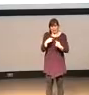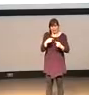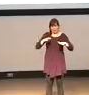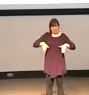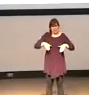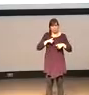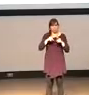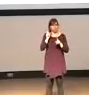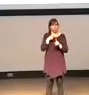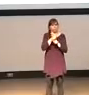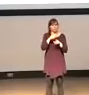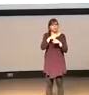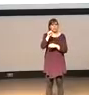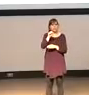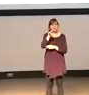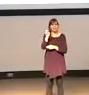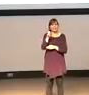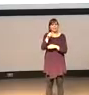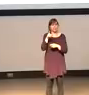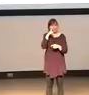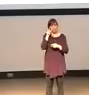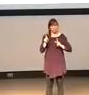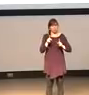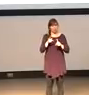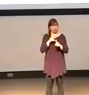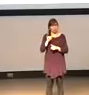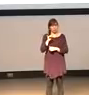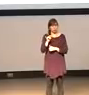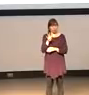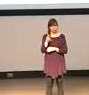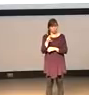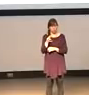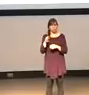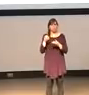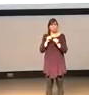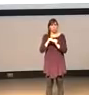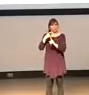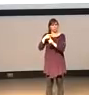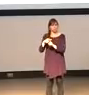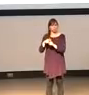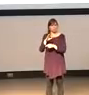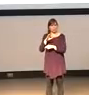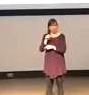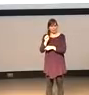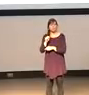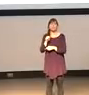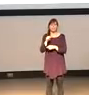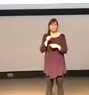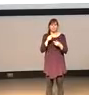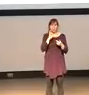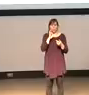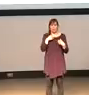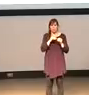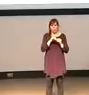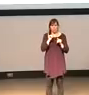in Saline after a party over the 4th of July. But you can imagine that there'll be outbreaks where there might